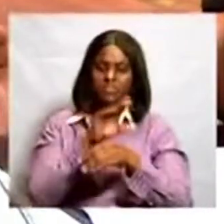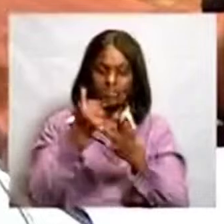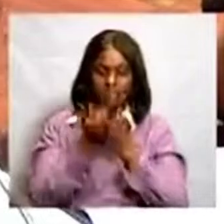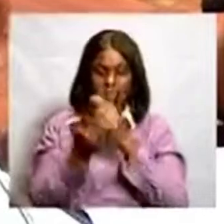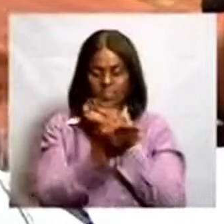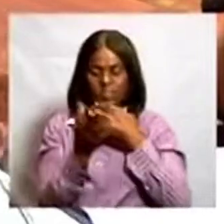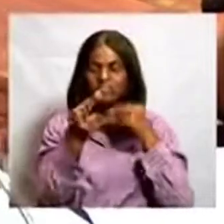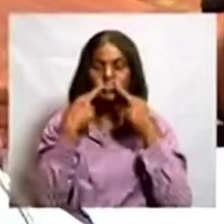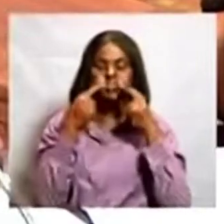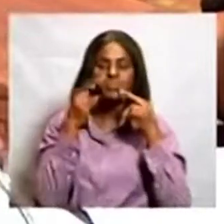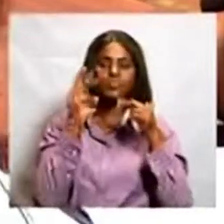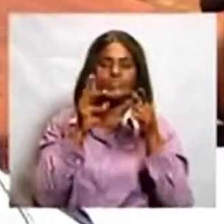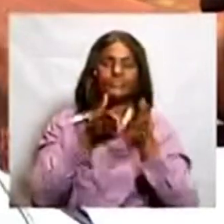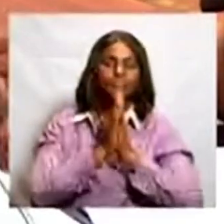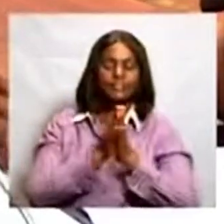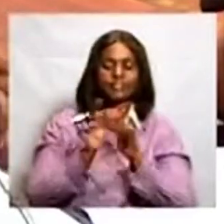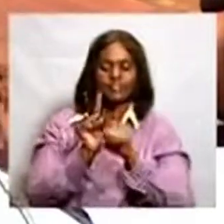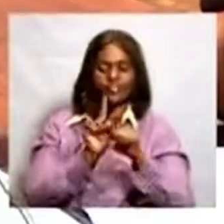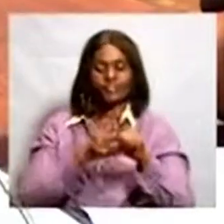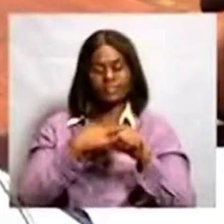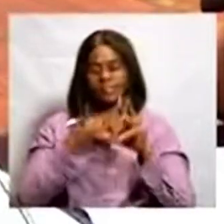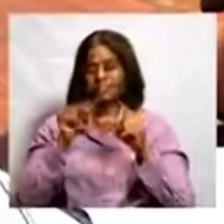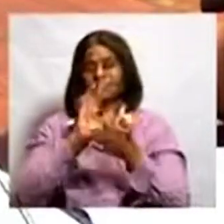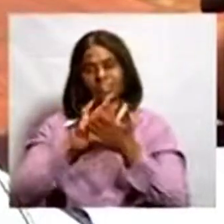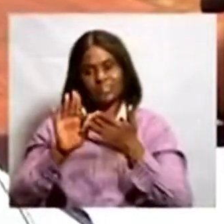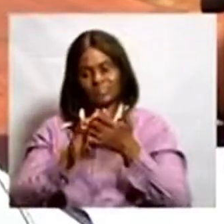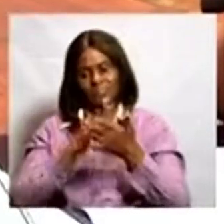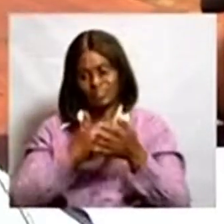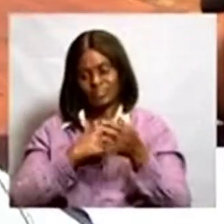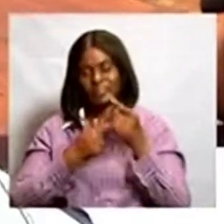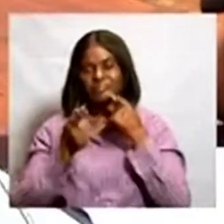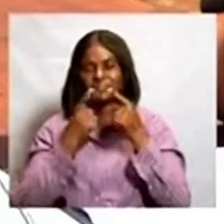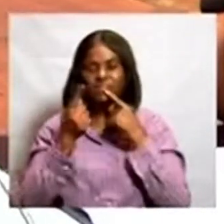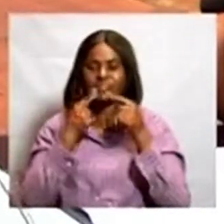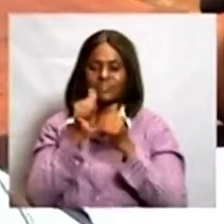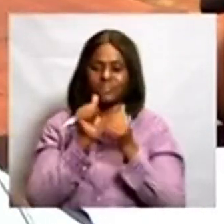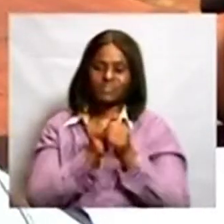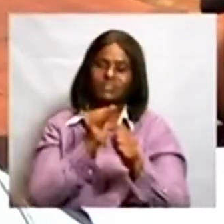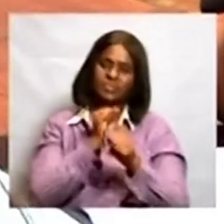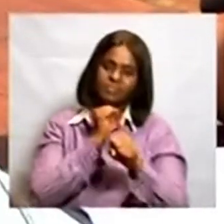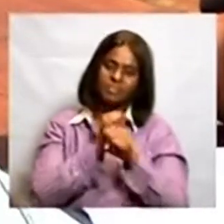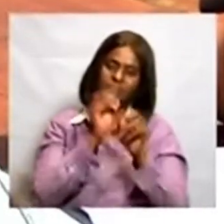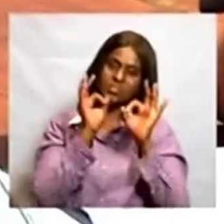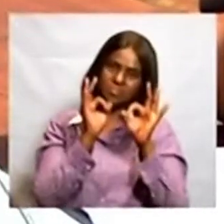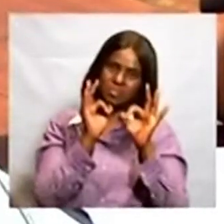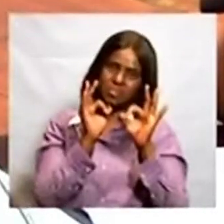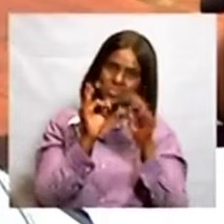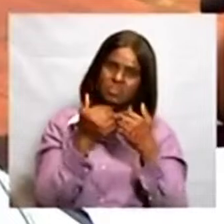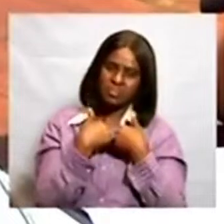these results you ask, there is no excuse. Because I talked about efficiency and capacity.